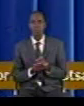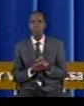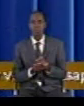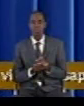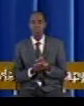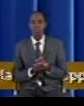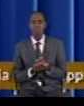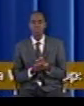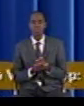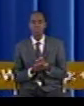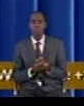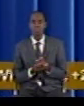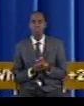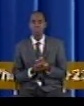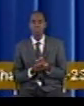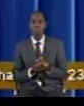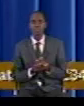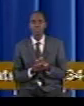Was it there?